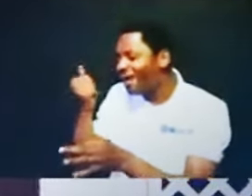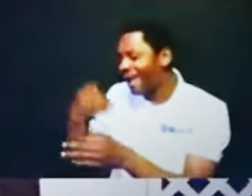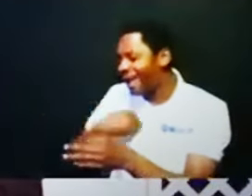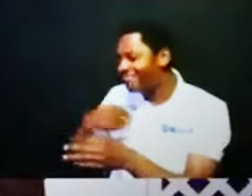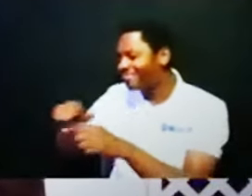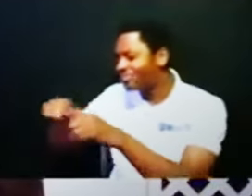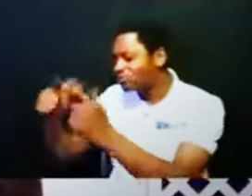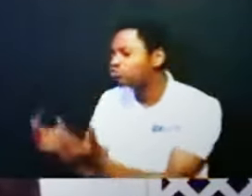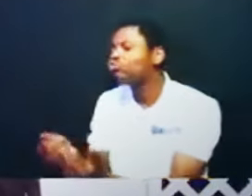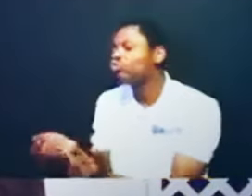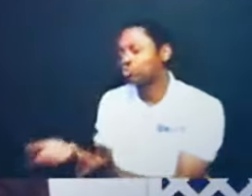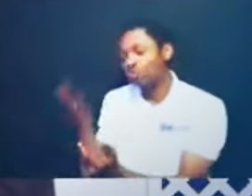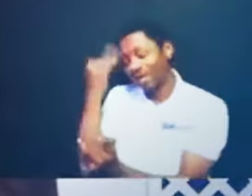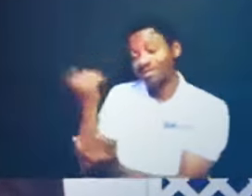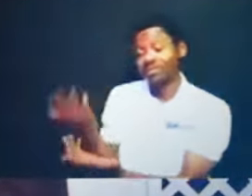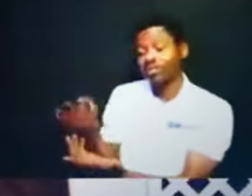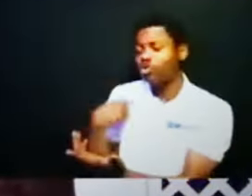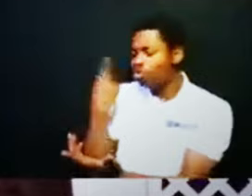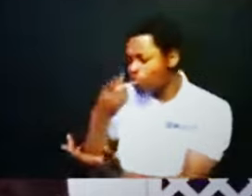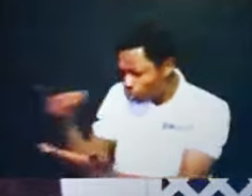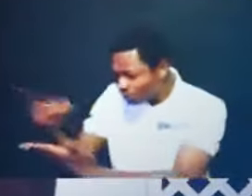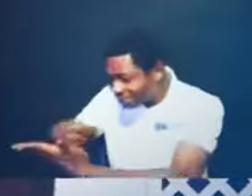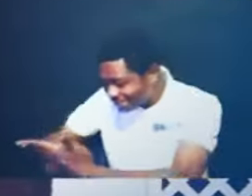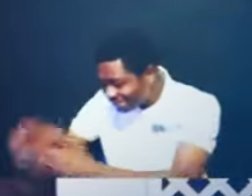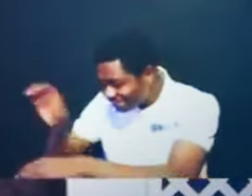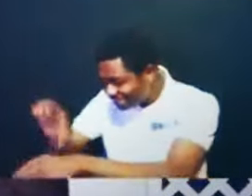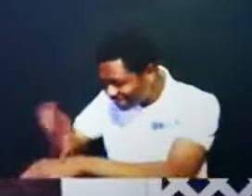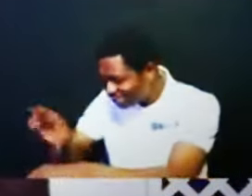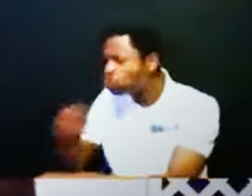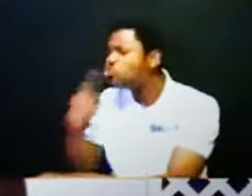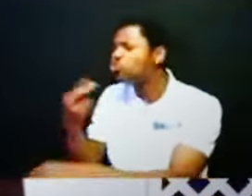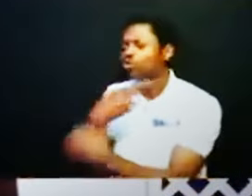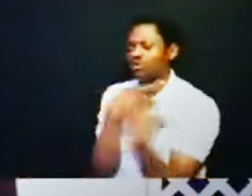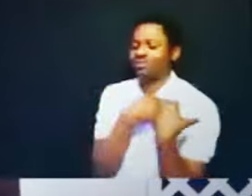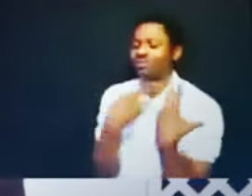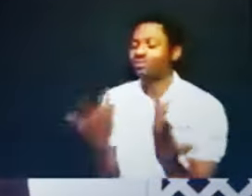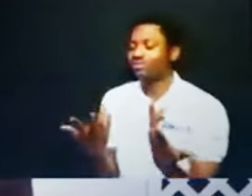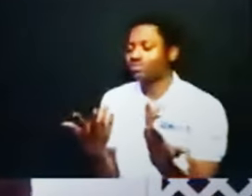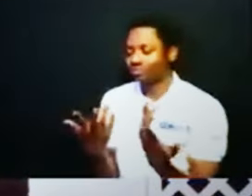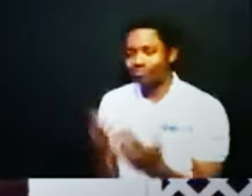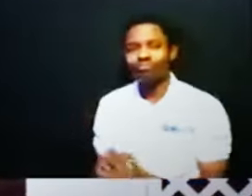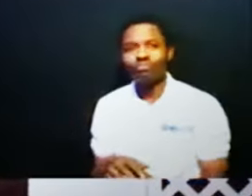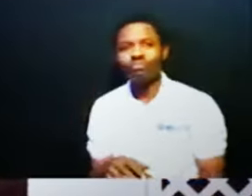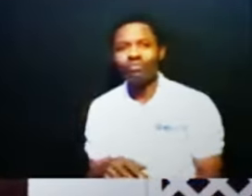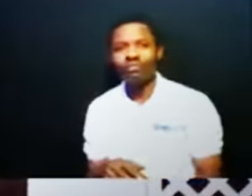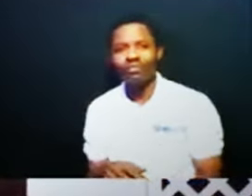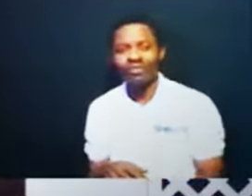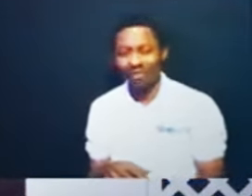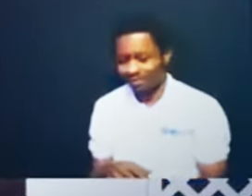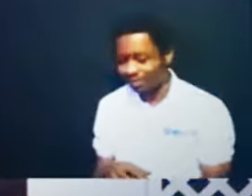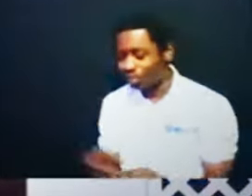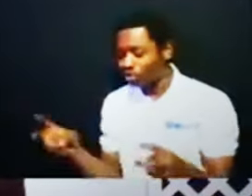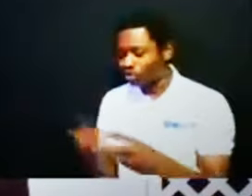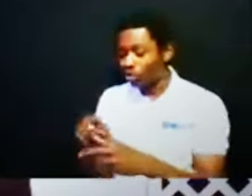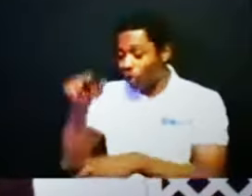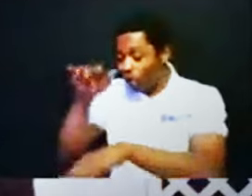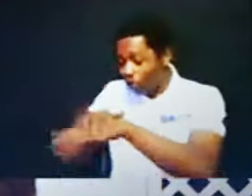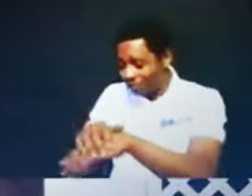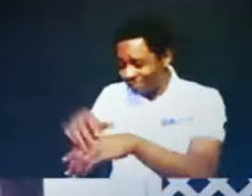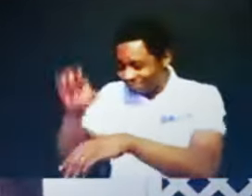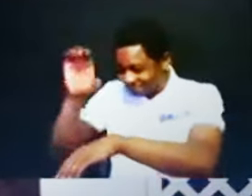And who designed it? So let me read this, what is sealed on the